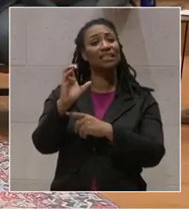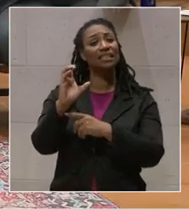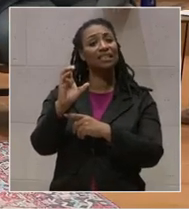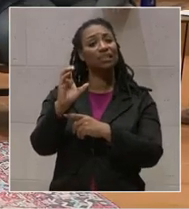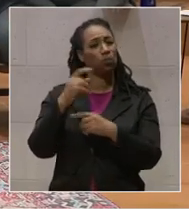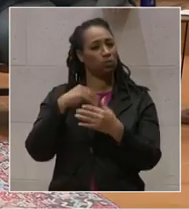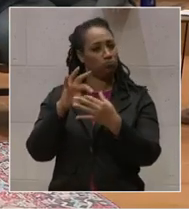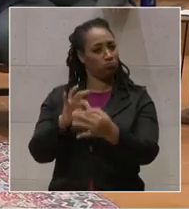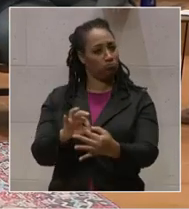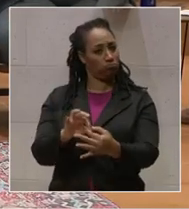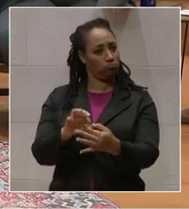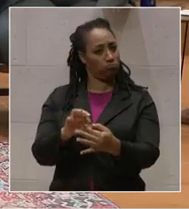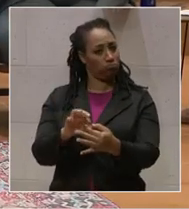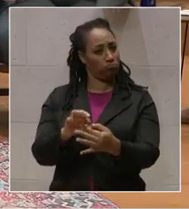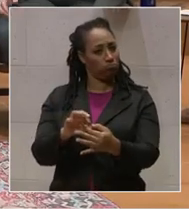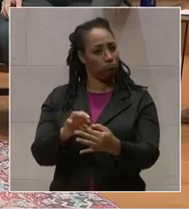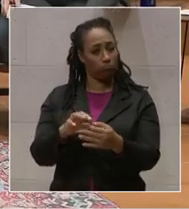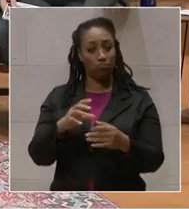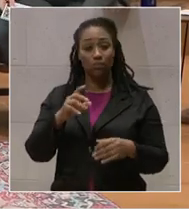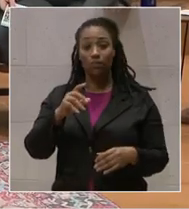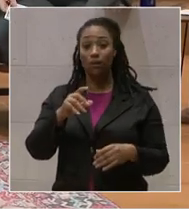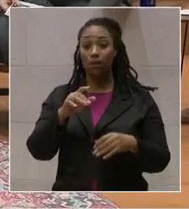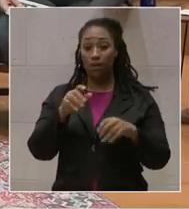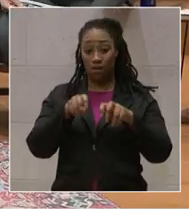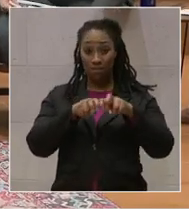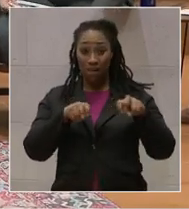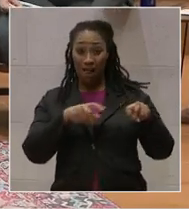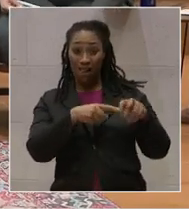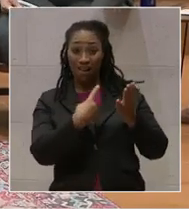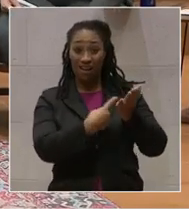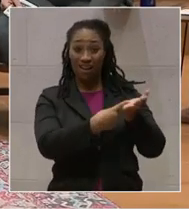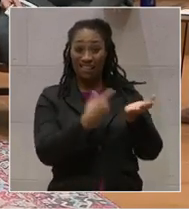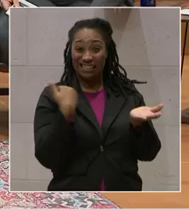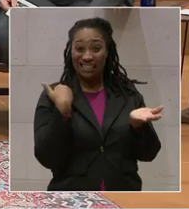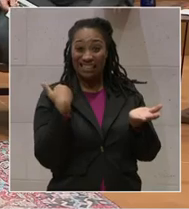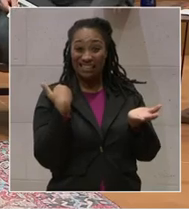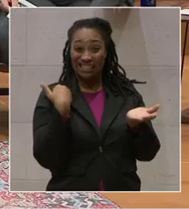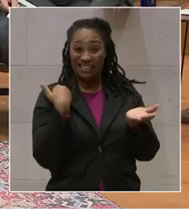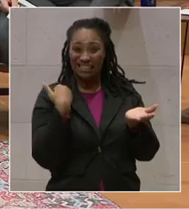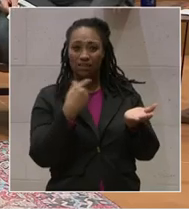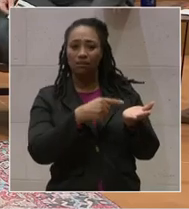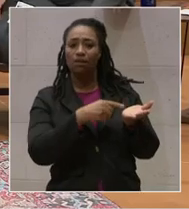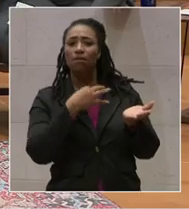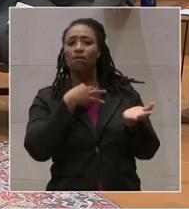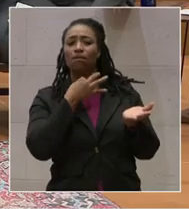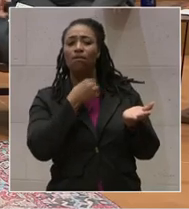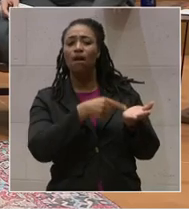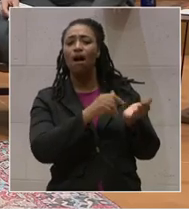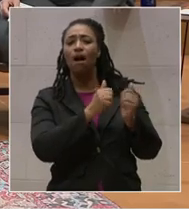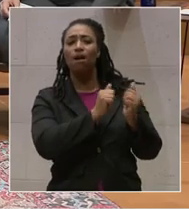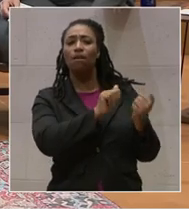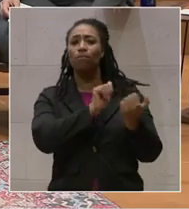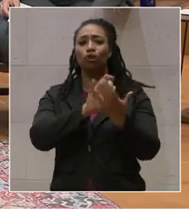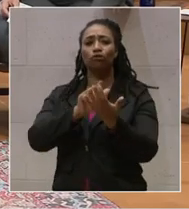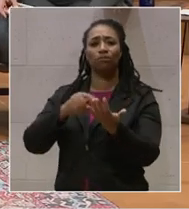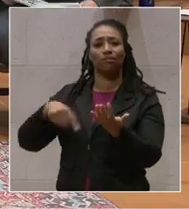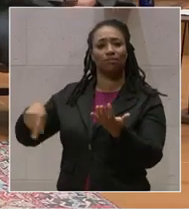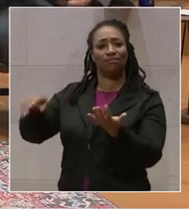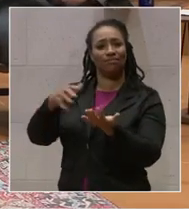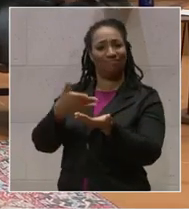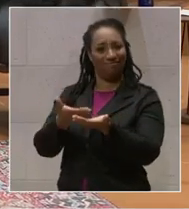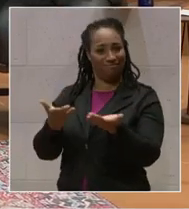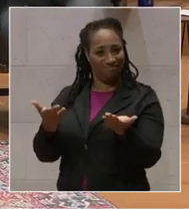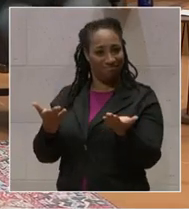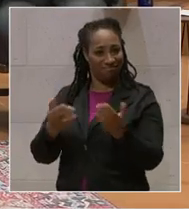so much as to what you're tackling and managing as a city. So D.C. is about 700,000 people, and